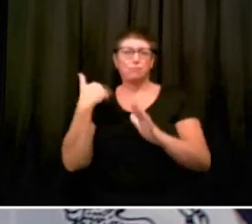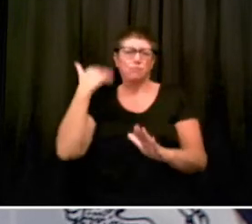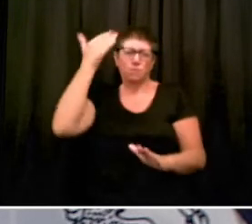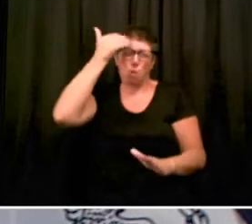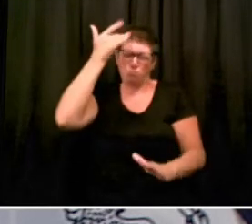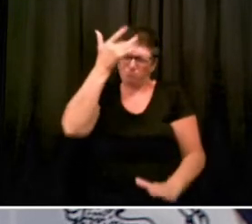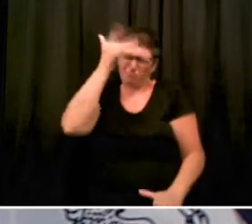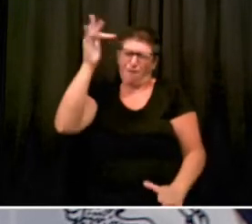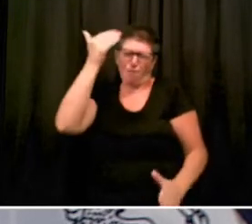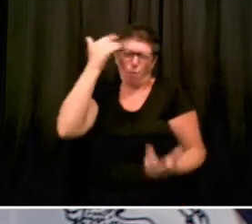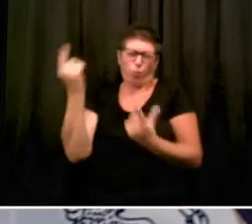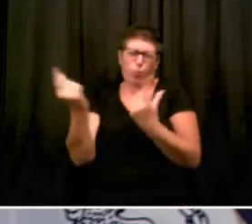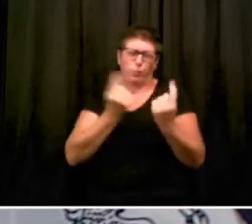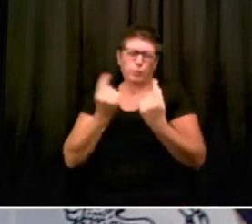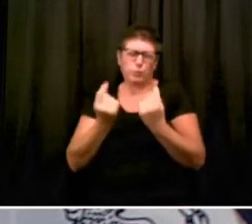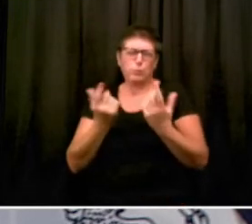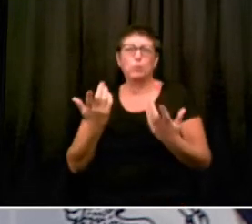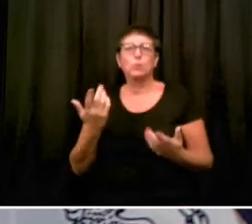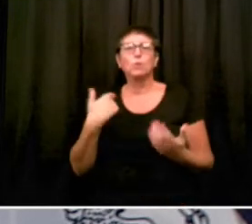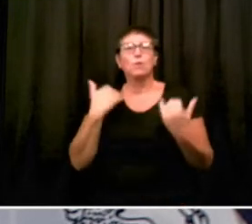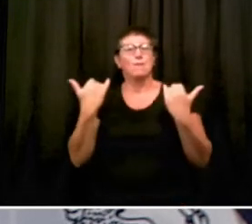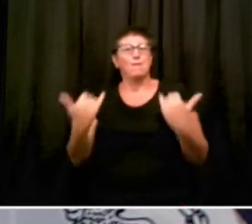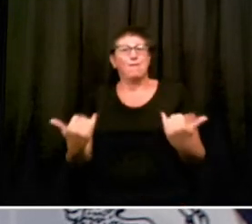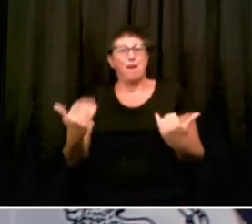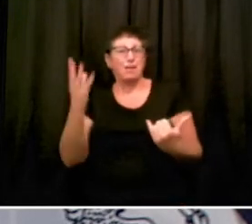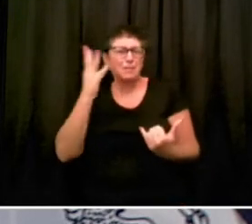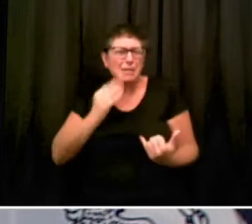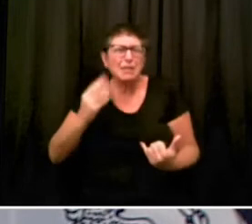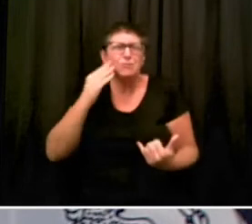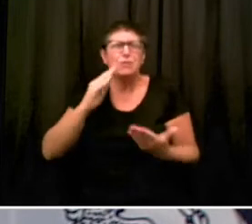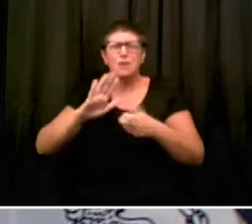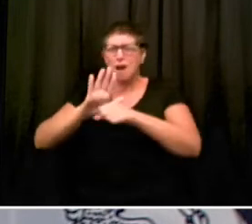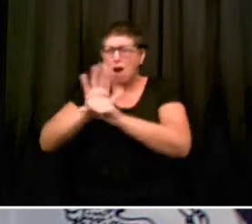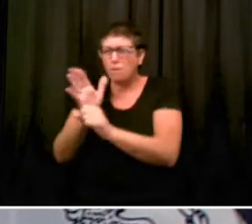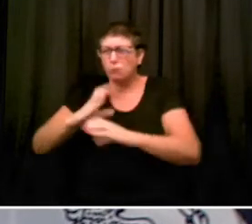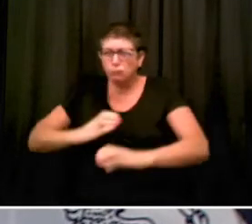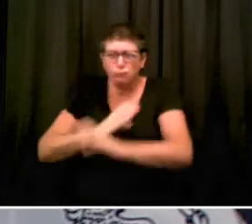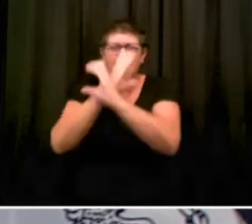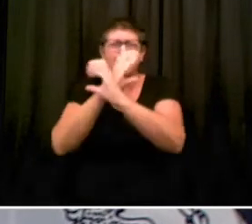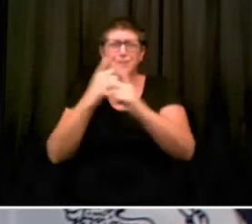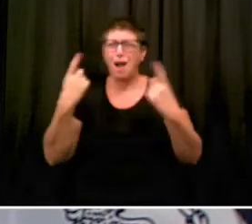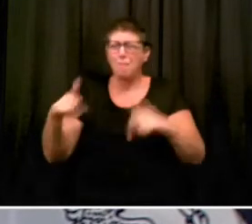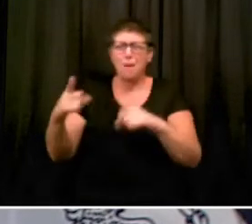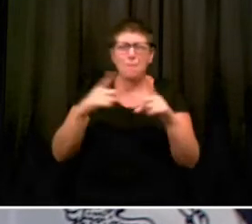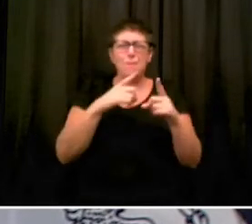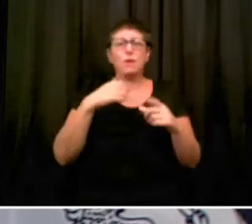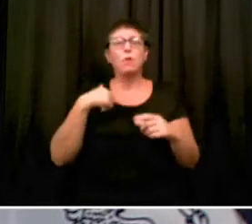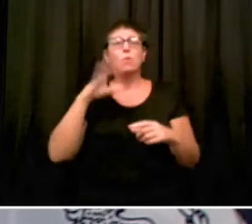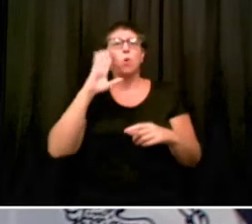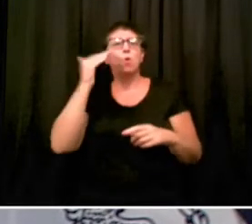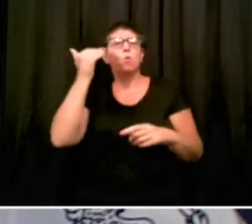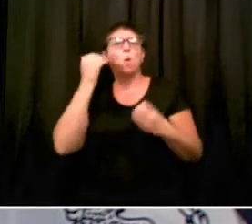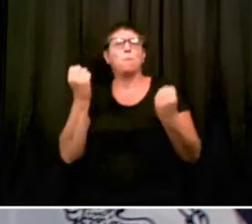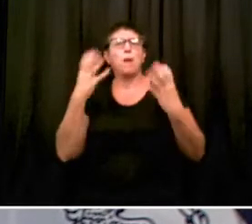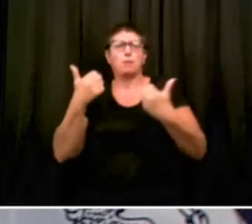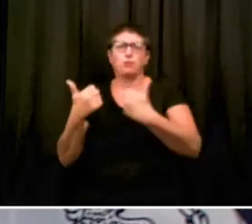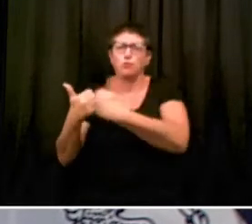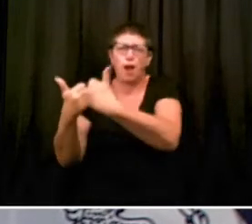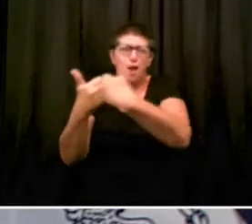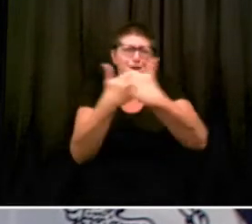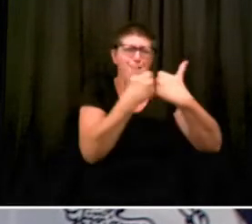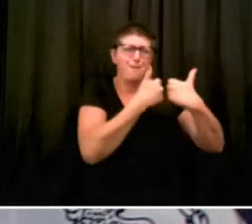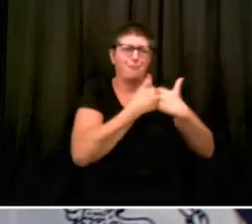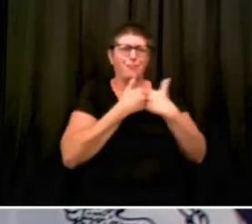middle of a pandemic. They understand there's no school, there's no work for so many people. Everything's been thrown into disarray, and we have to build it back.